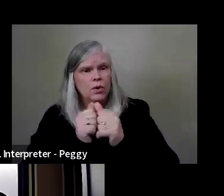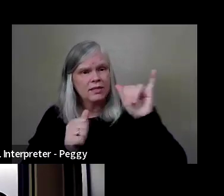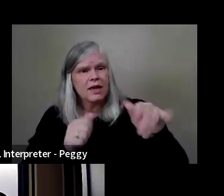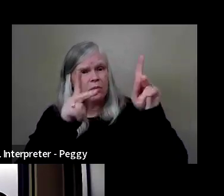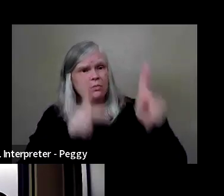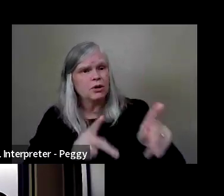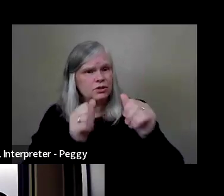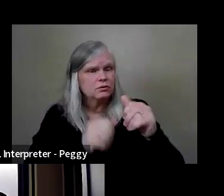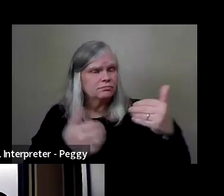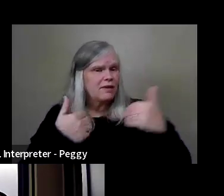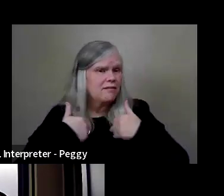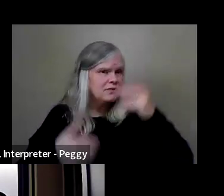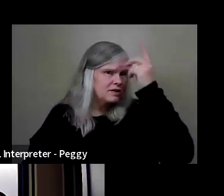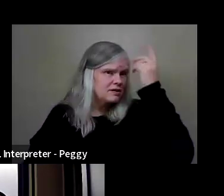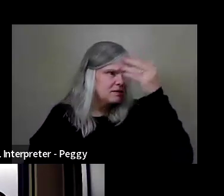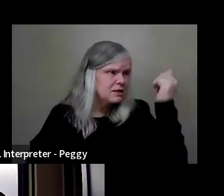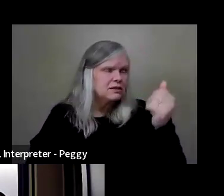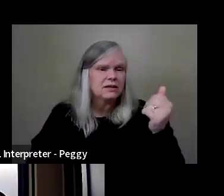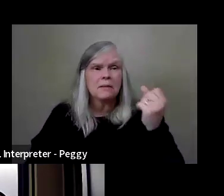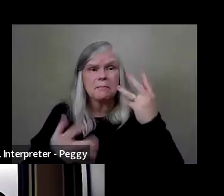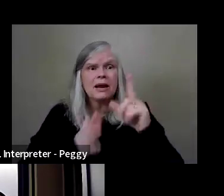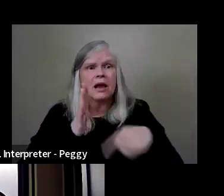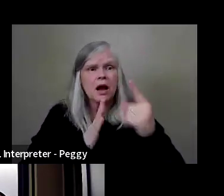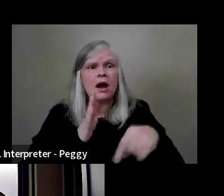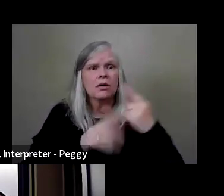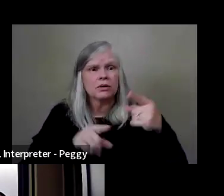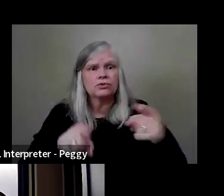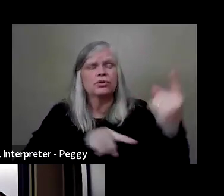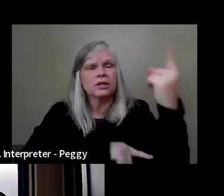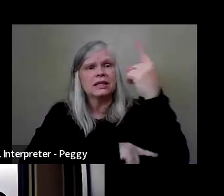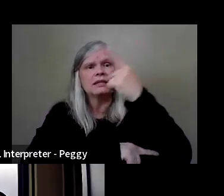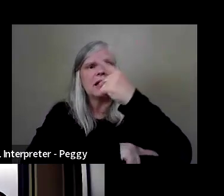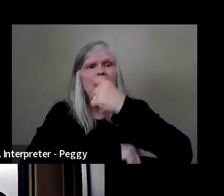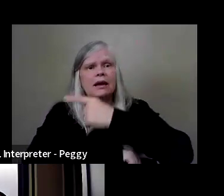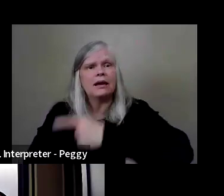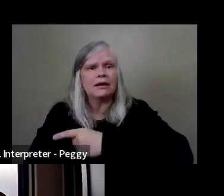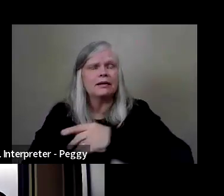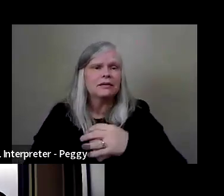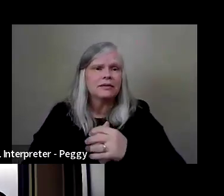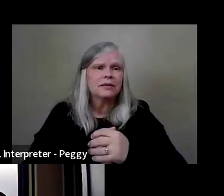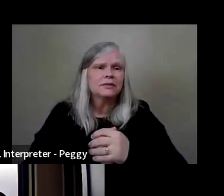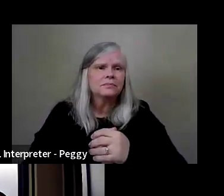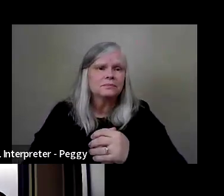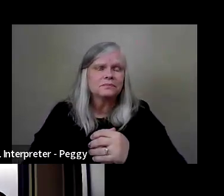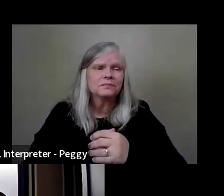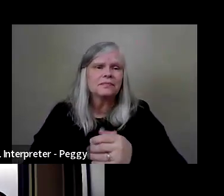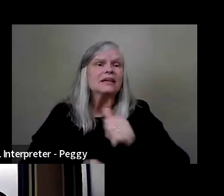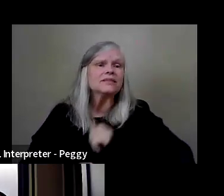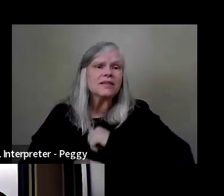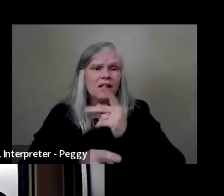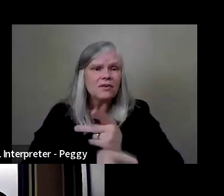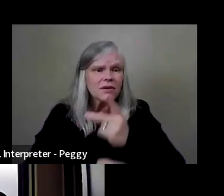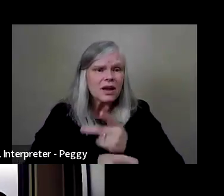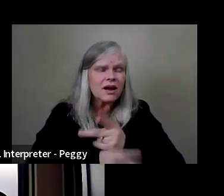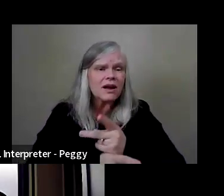person, many hours of the day, and that self-care